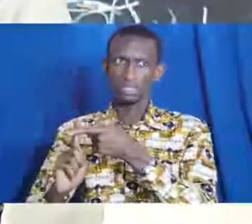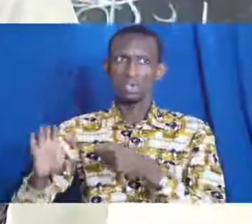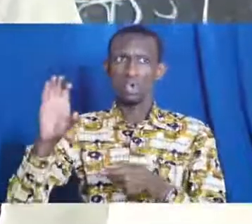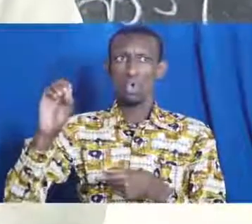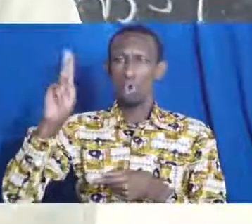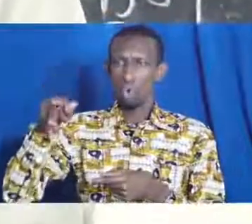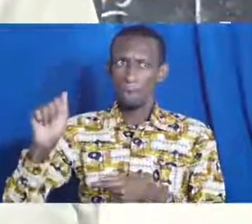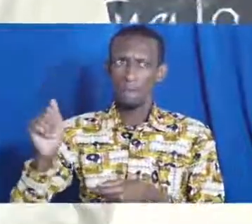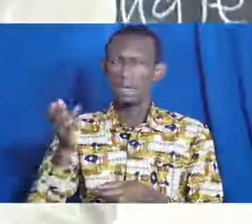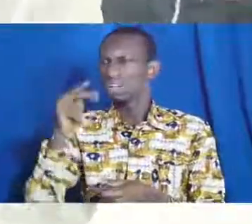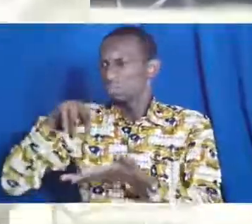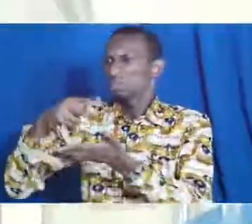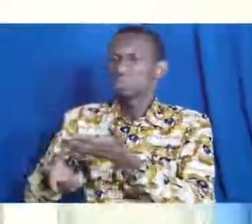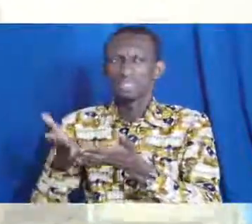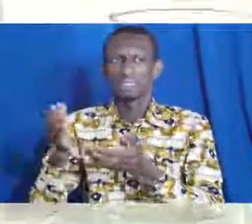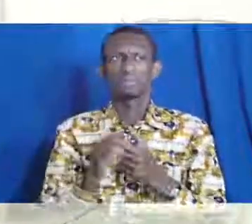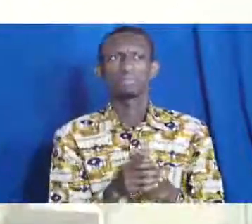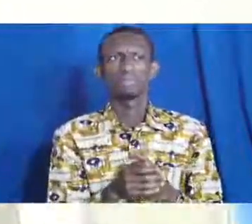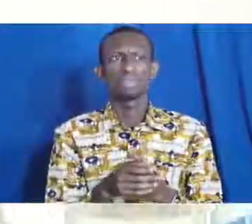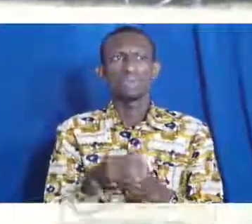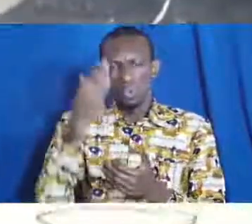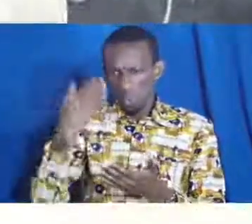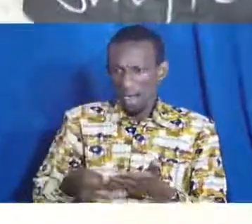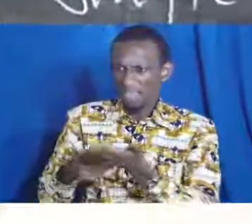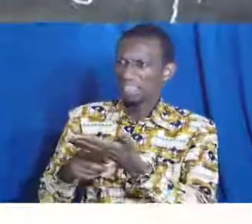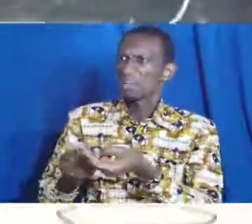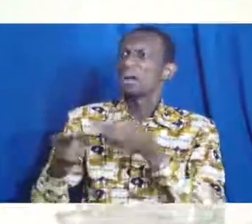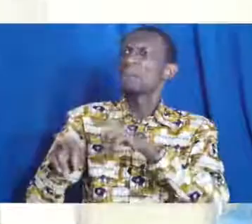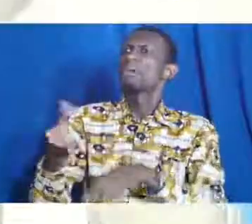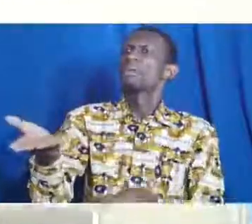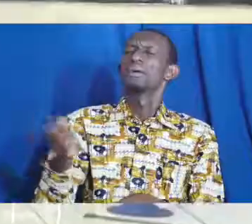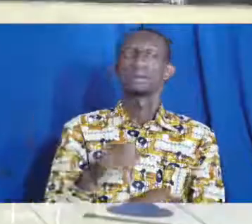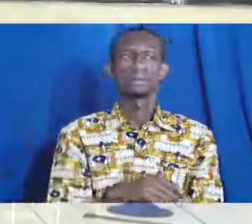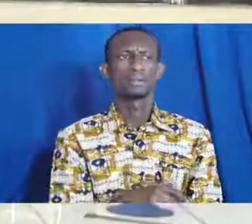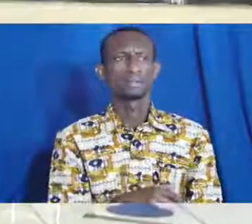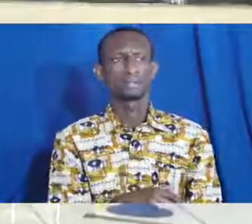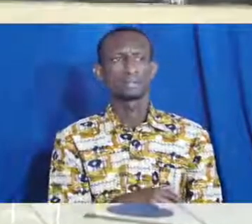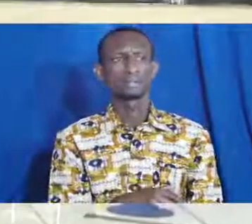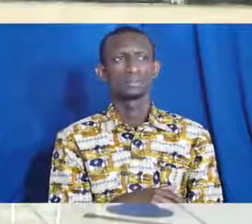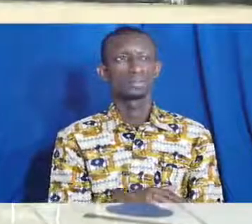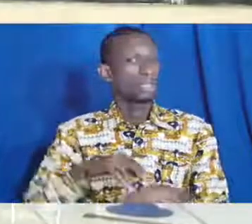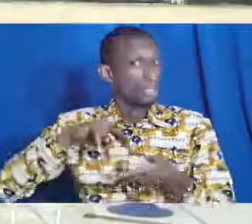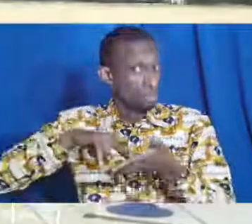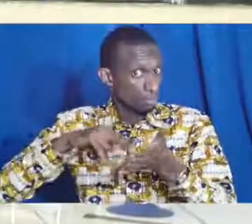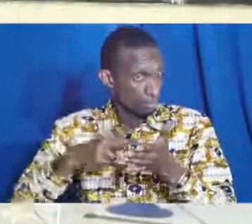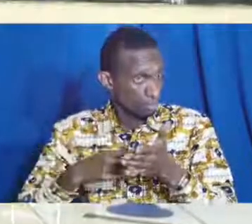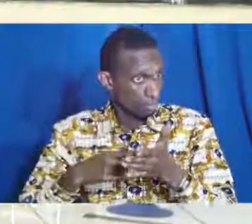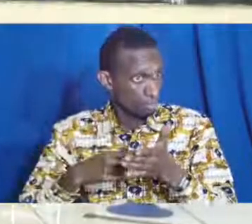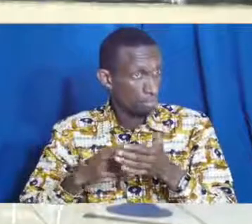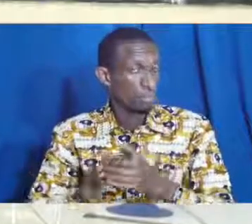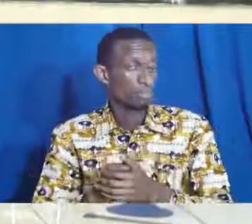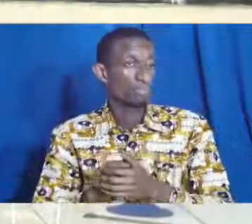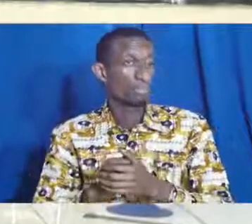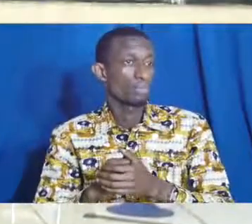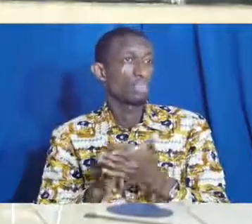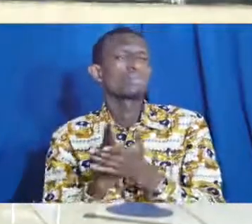what is the meaning of this? Why it happens like this is because this zinc is more reactive,